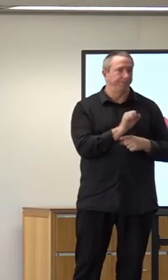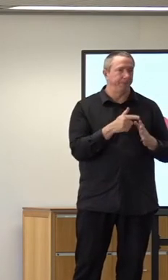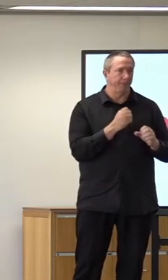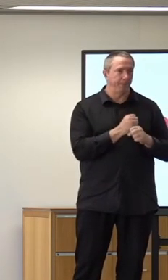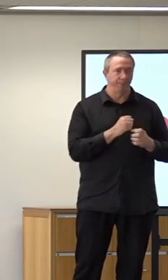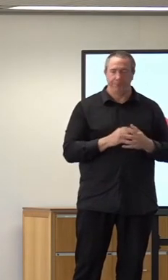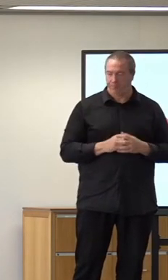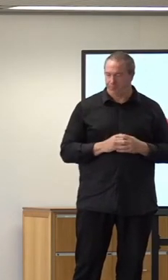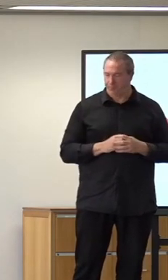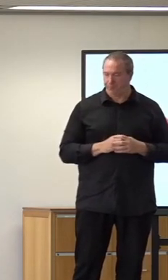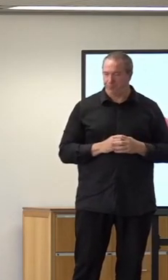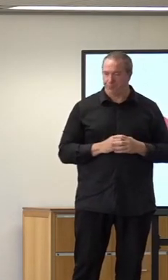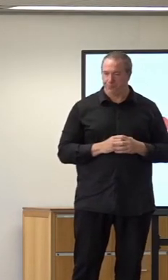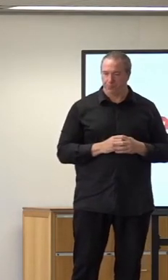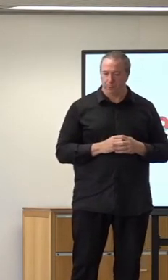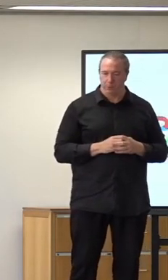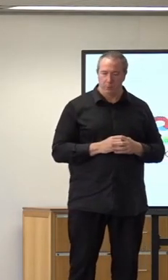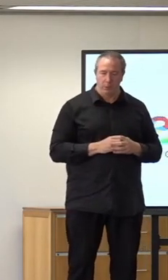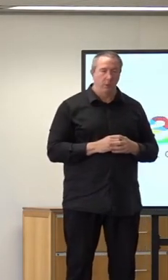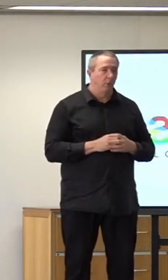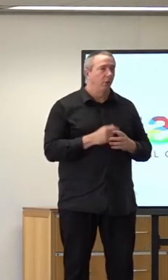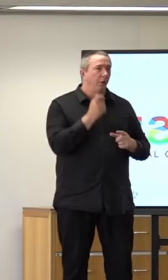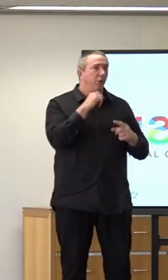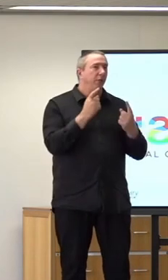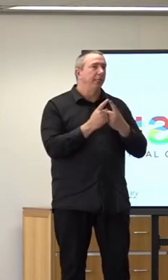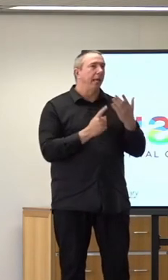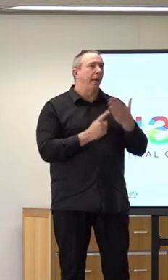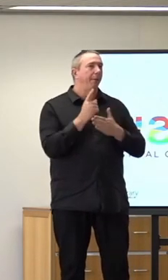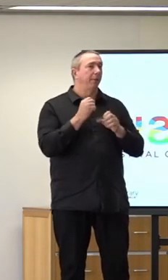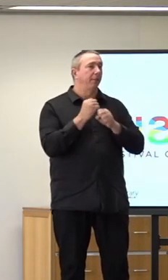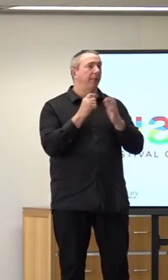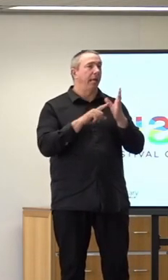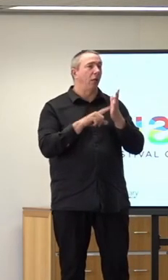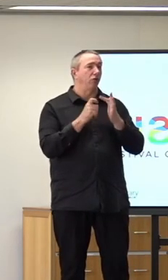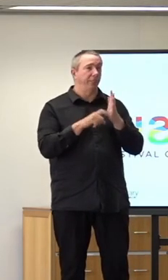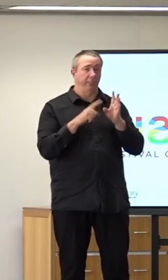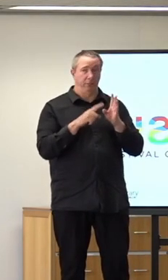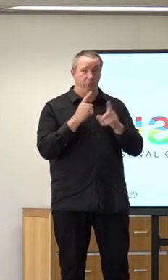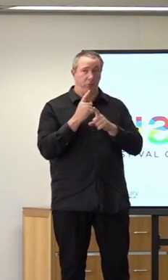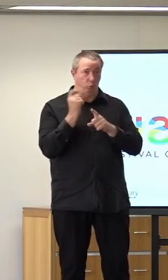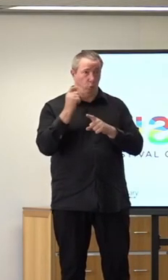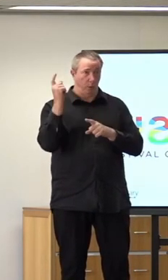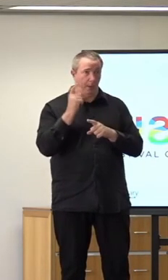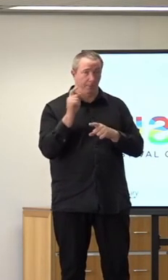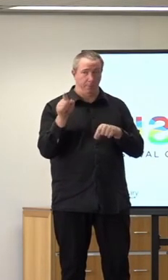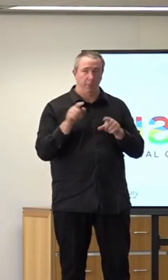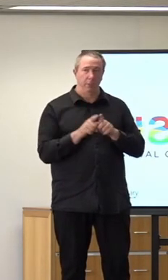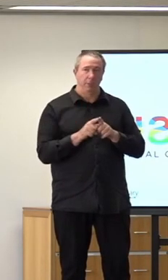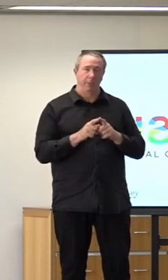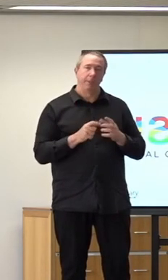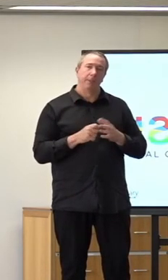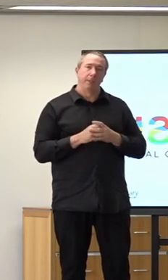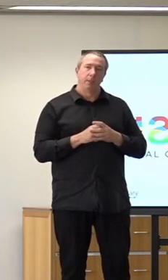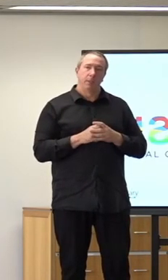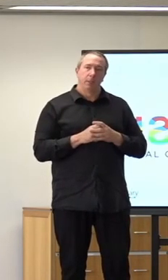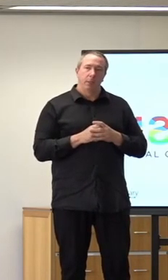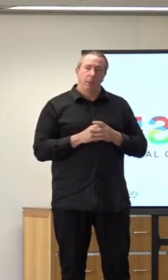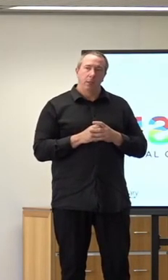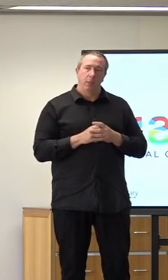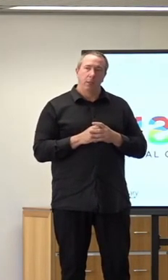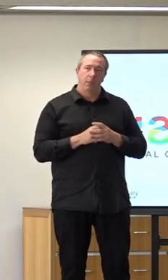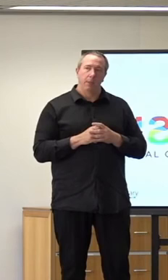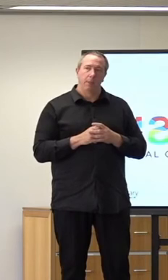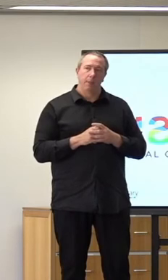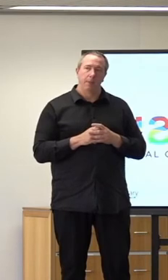I can talk about a few of the things that are happening at the gallery coming up as well. I think Carly Lane